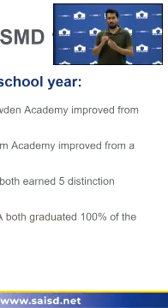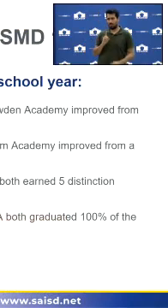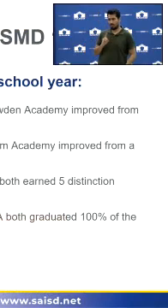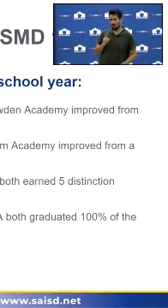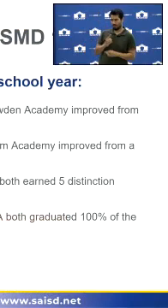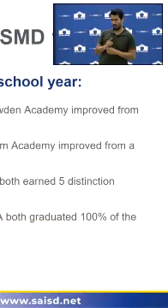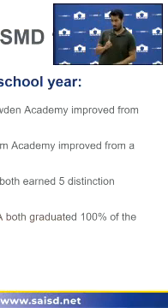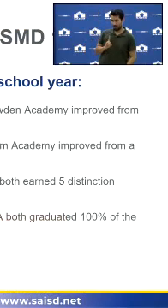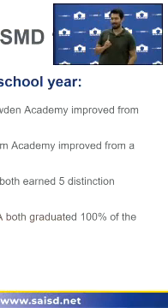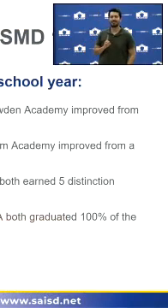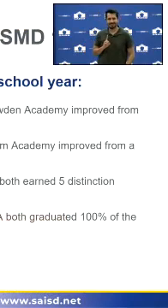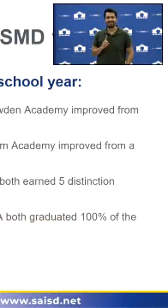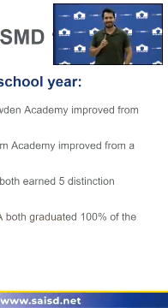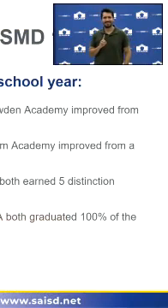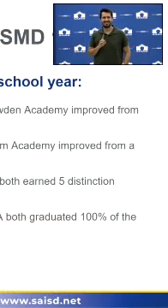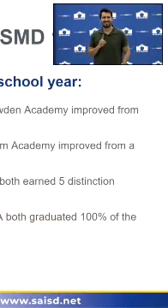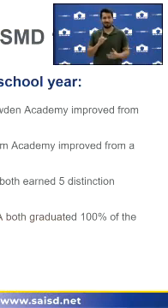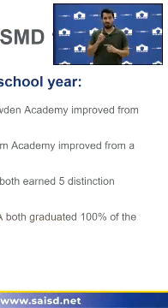right?